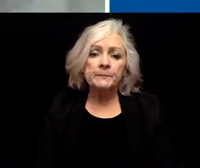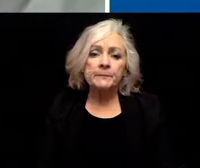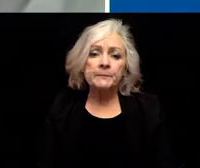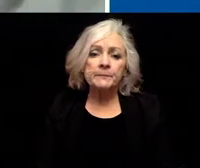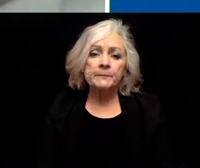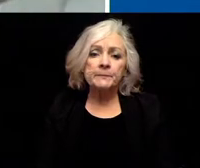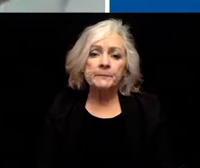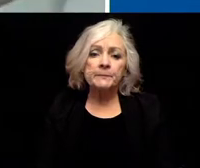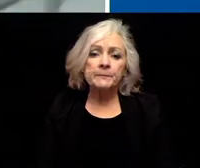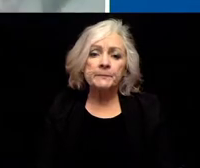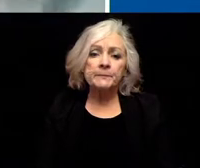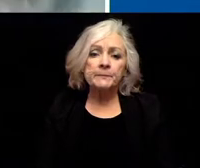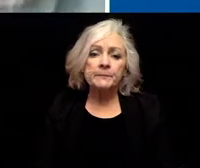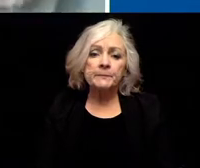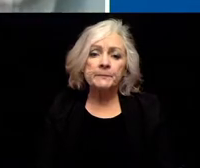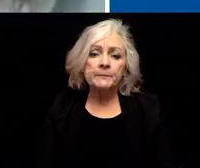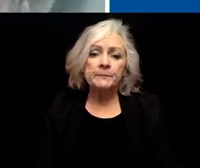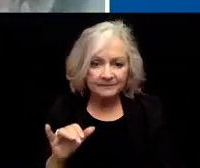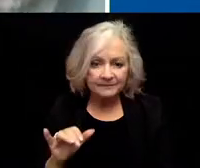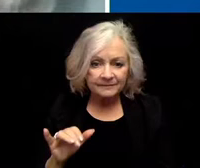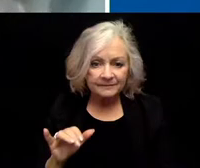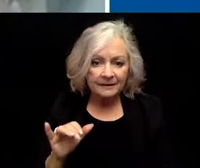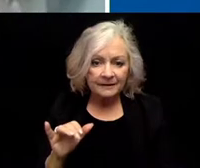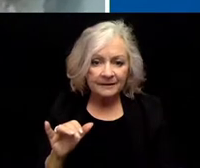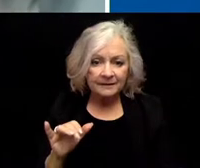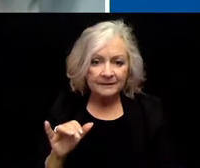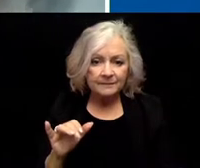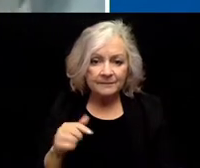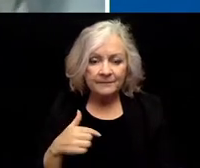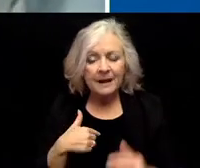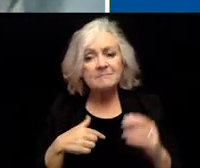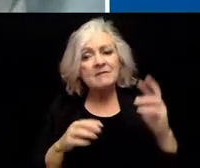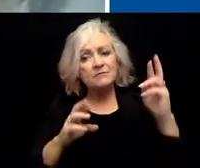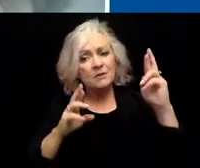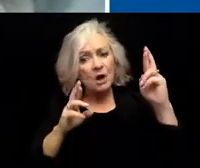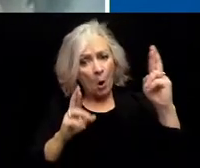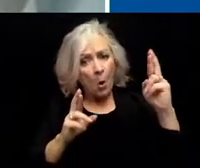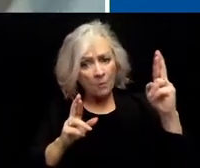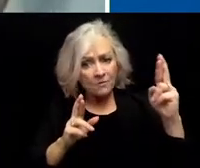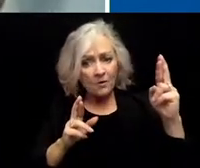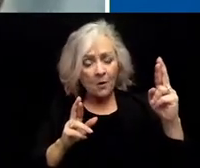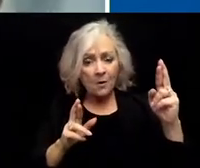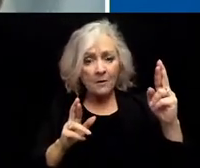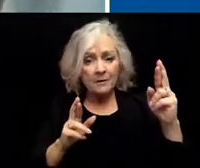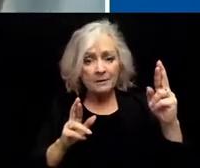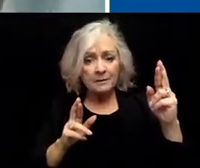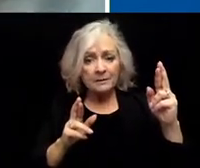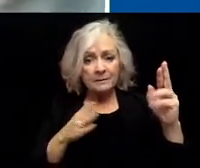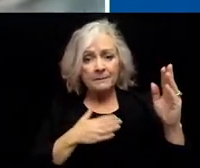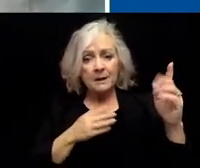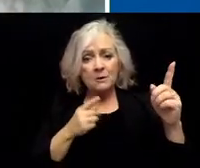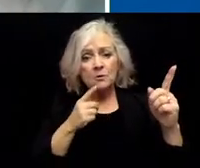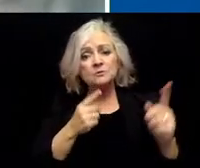hopeful and aspirational way, I would say it is to actually see the person with intellectual disability as a person.